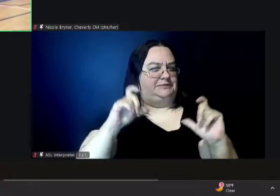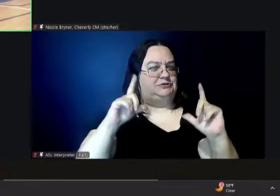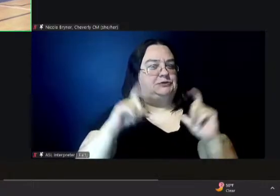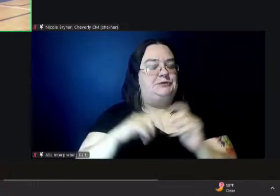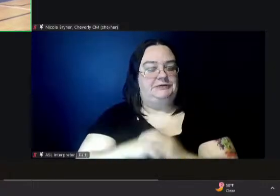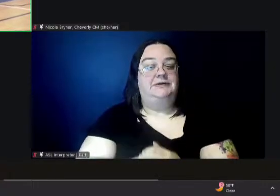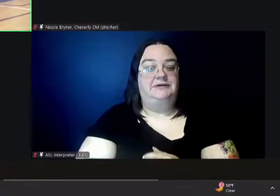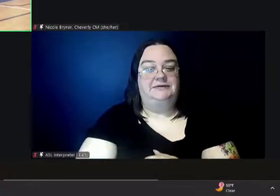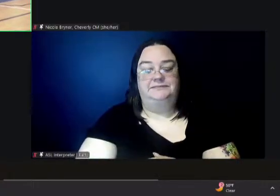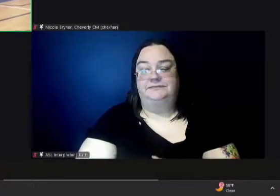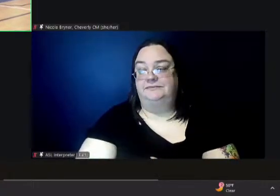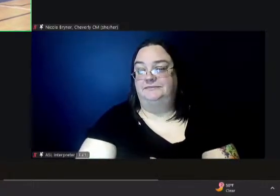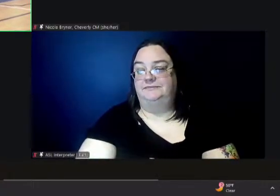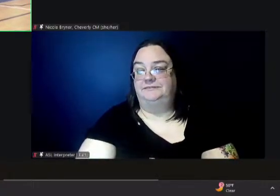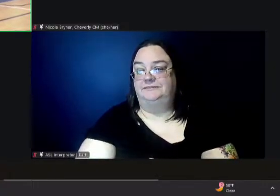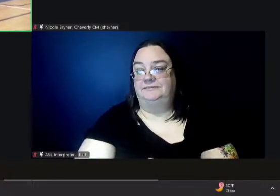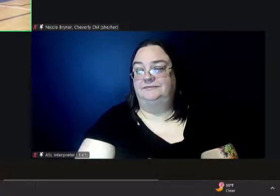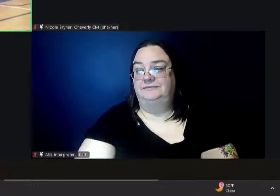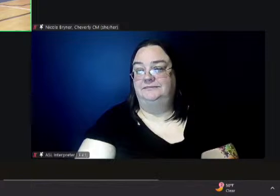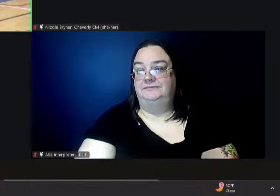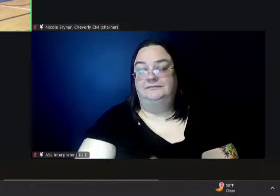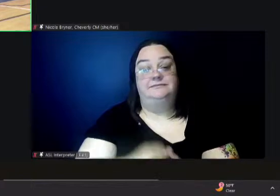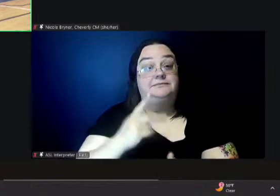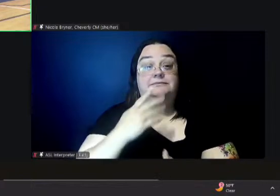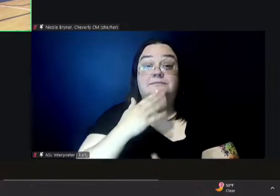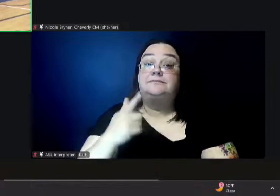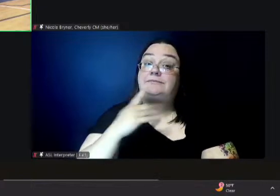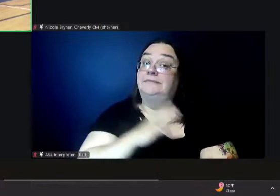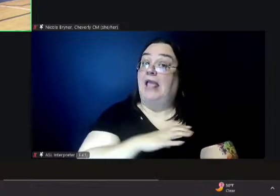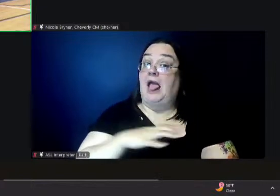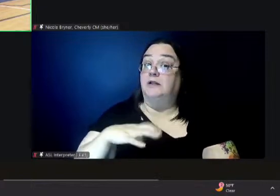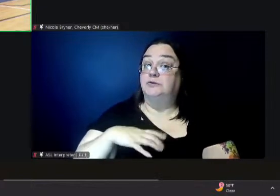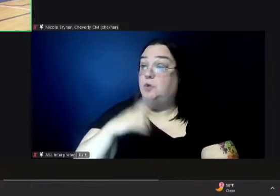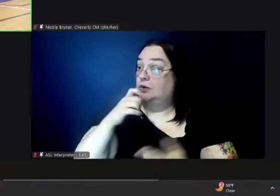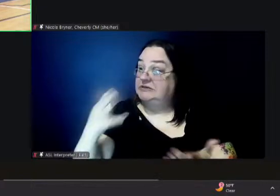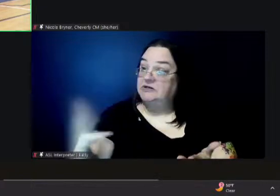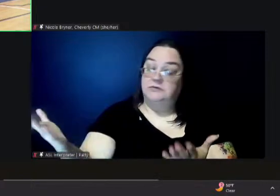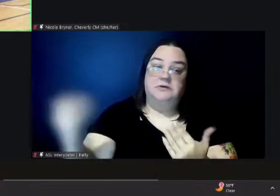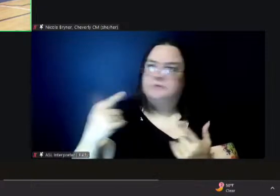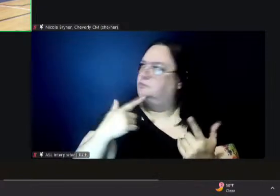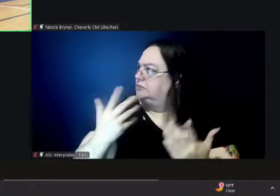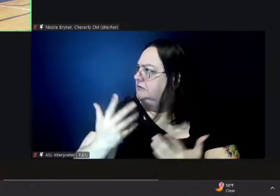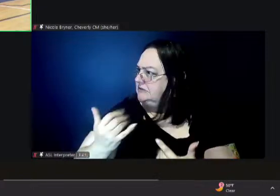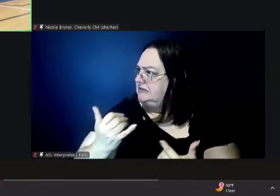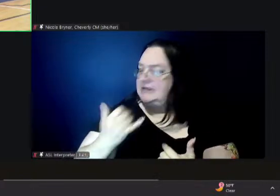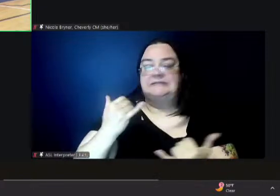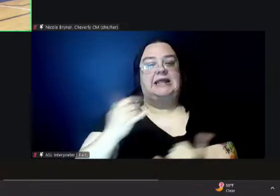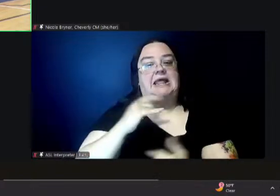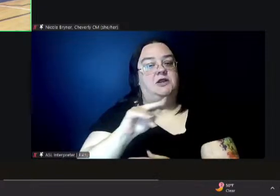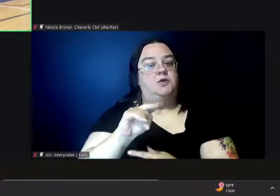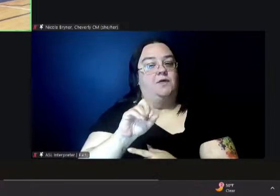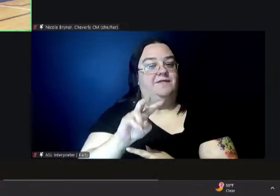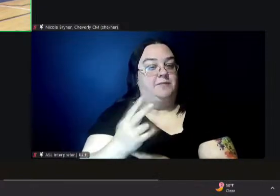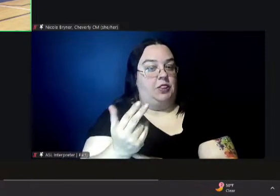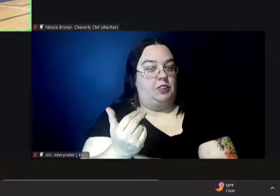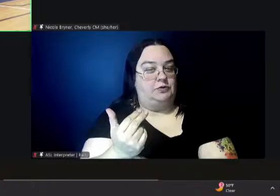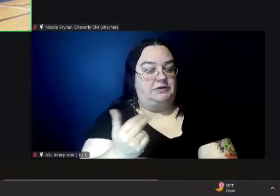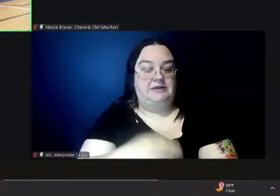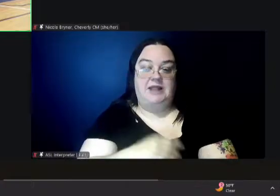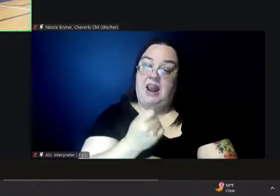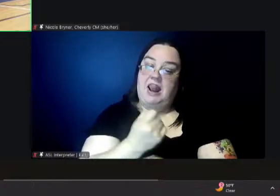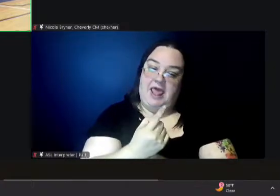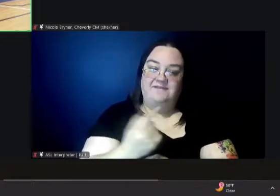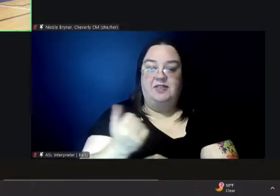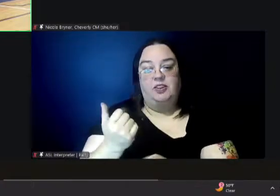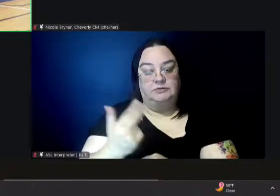Yeah, thank you. Council? What's today? Today is the 13th. 11/13.